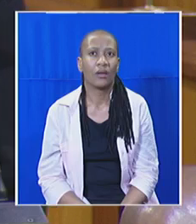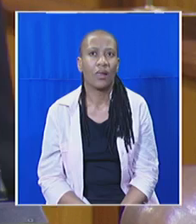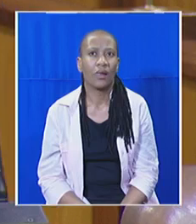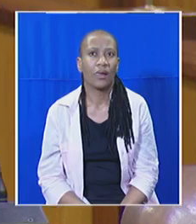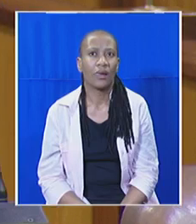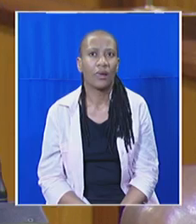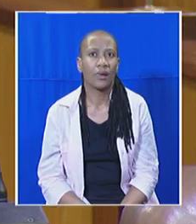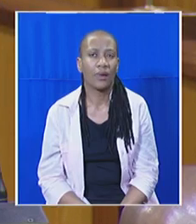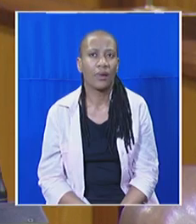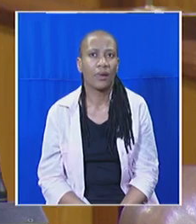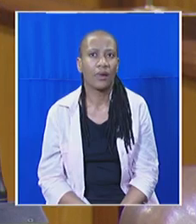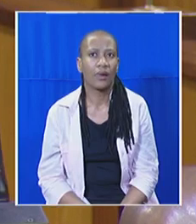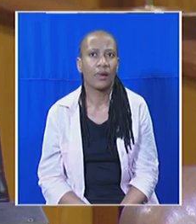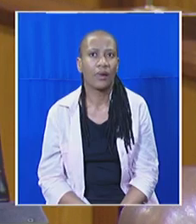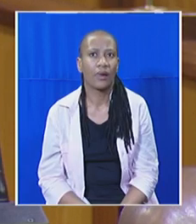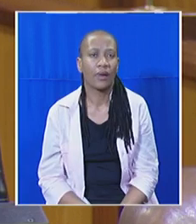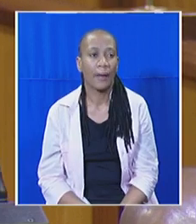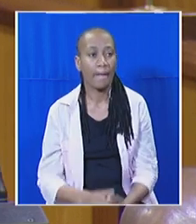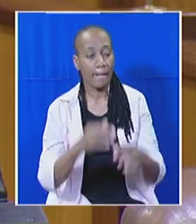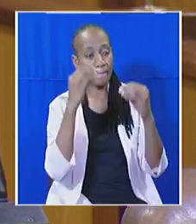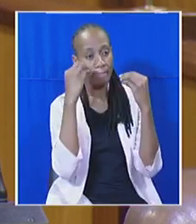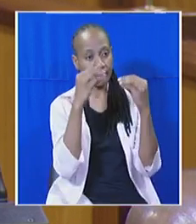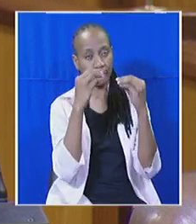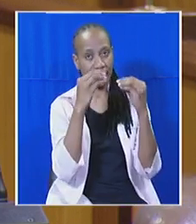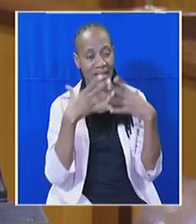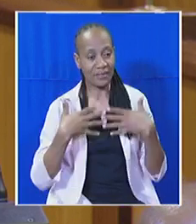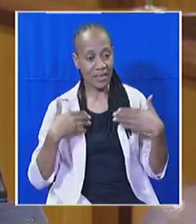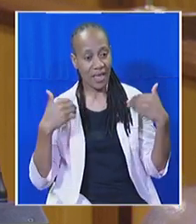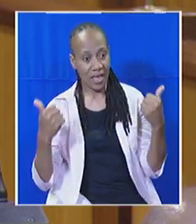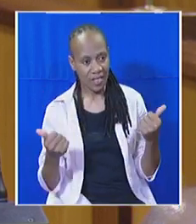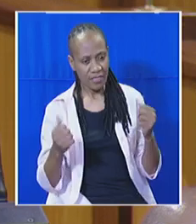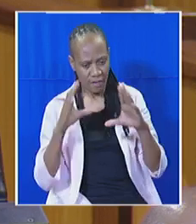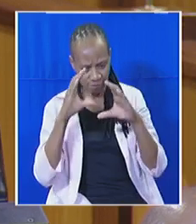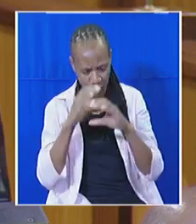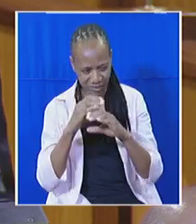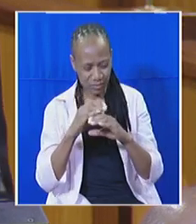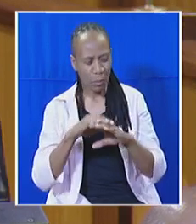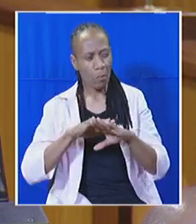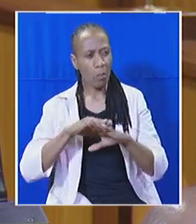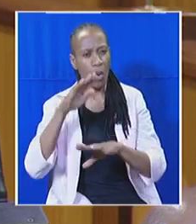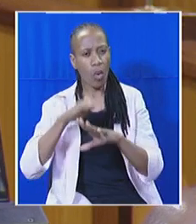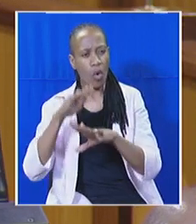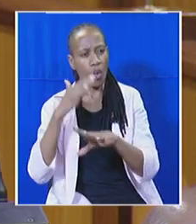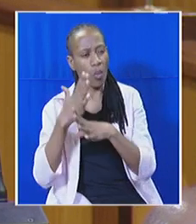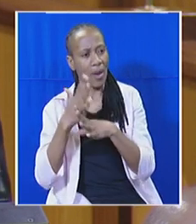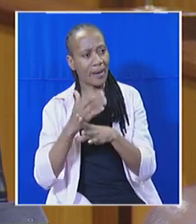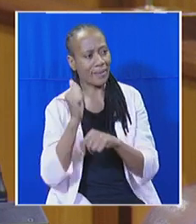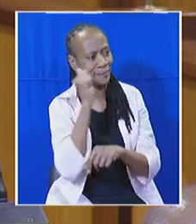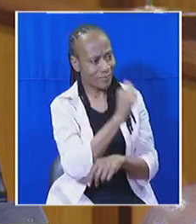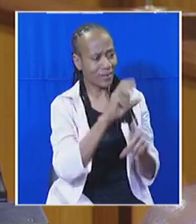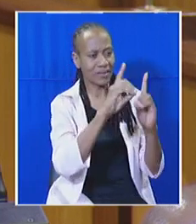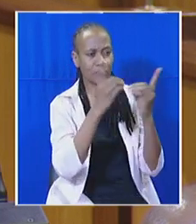I was asking the Minister that since public health delivery is the main thrust of the Department of Health Service